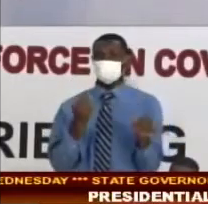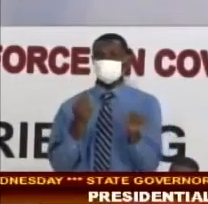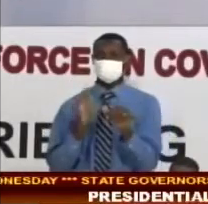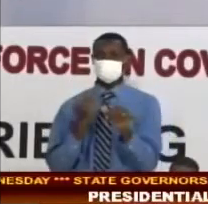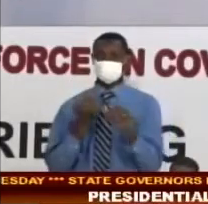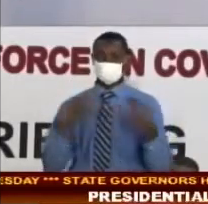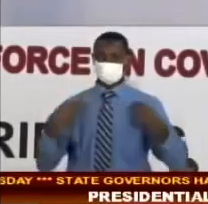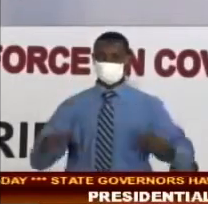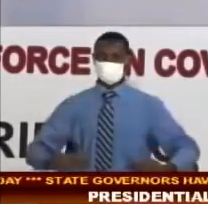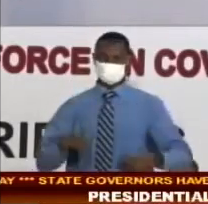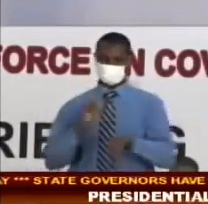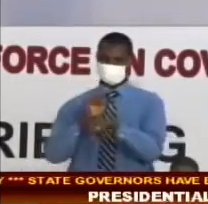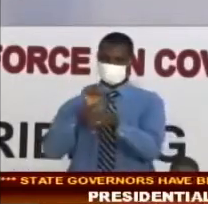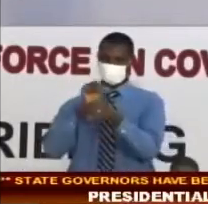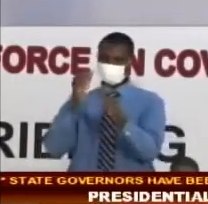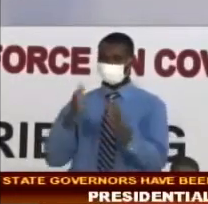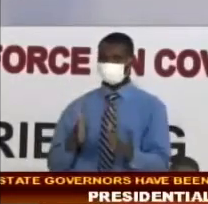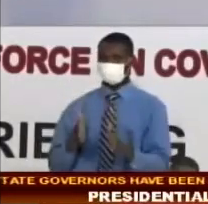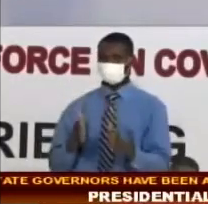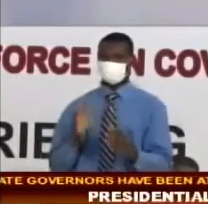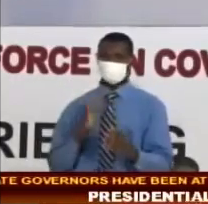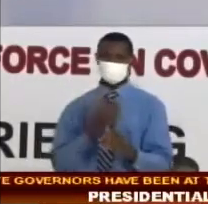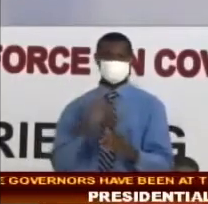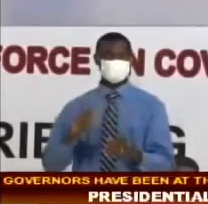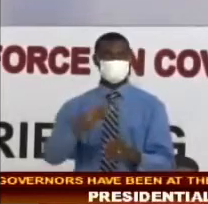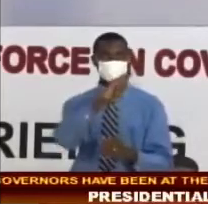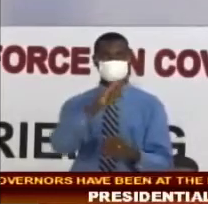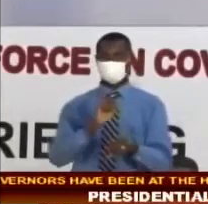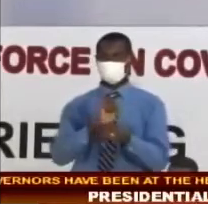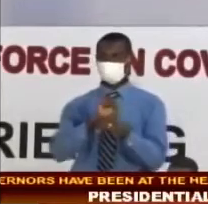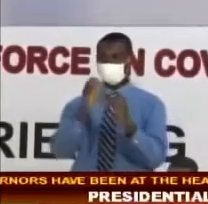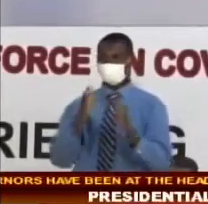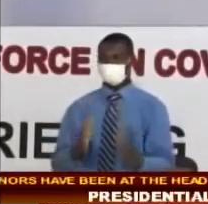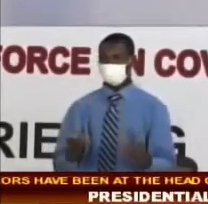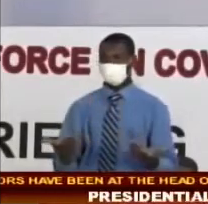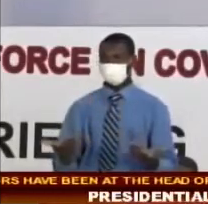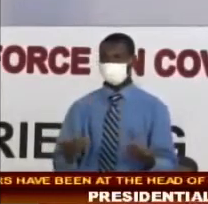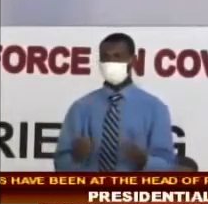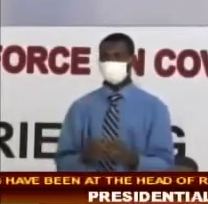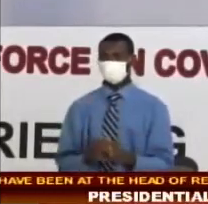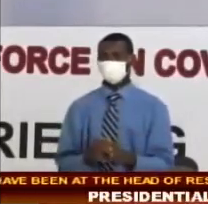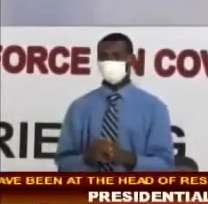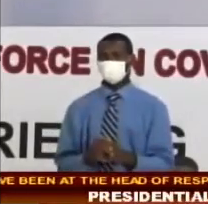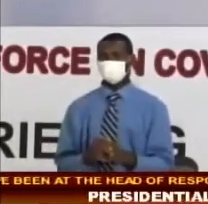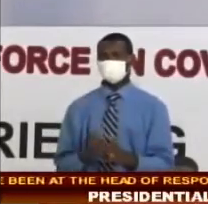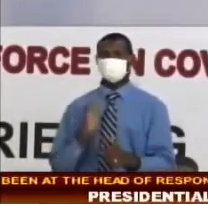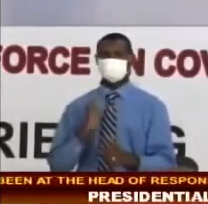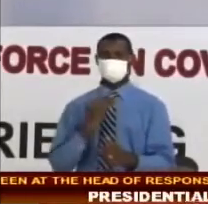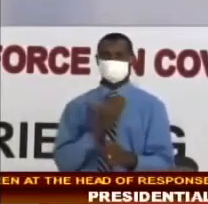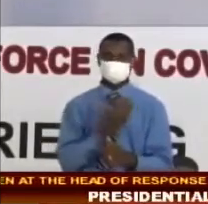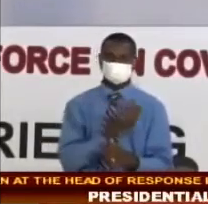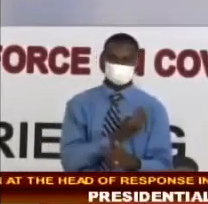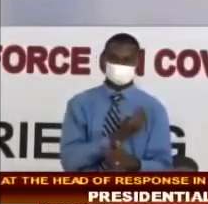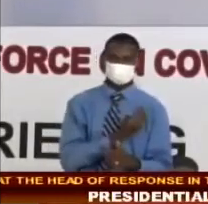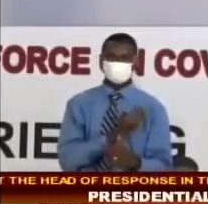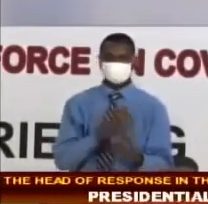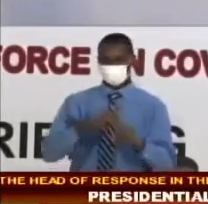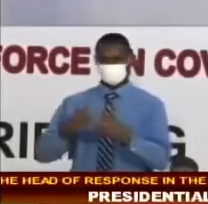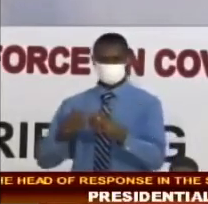workers, our airport workers, our immigration workers, and etc.,